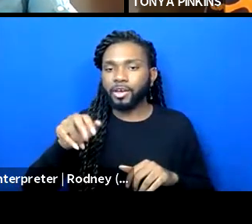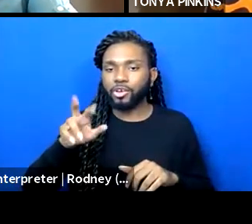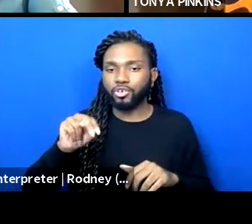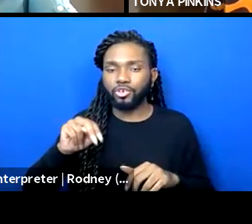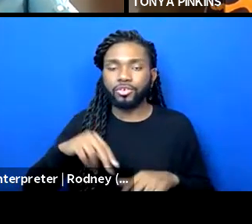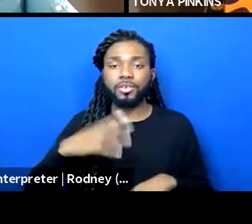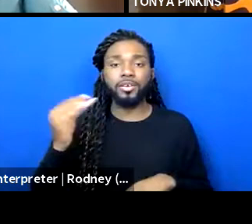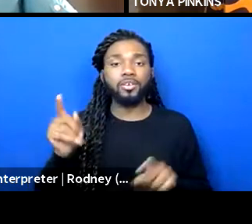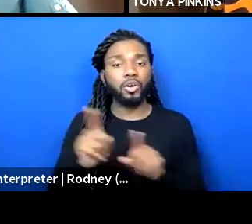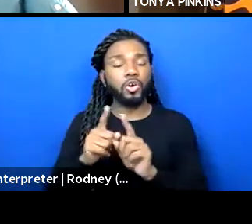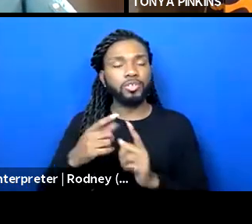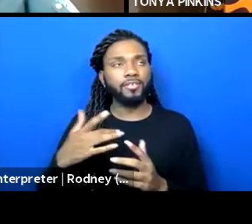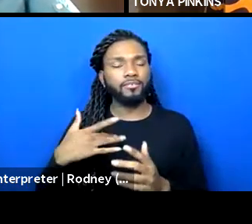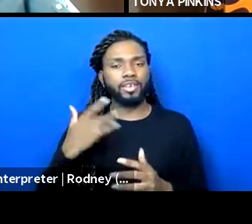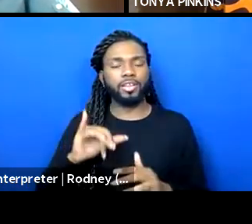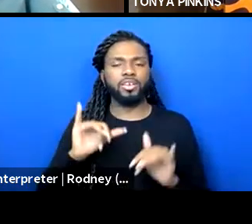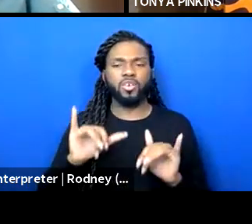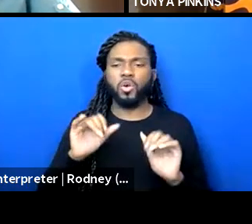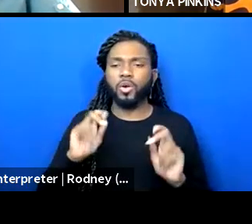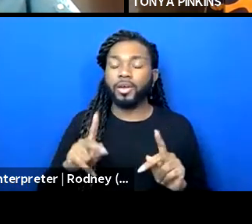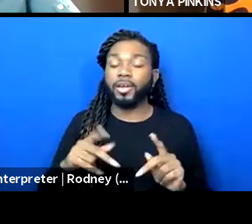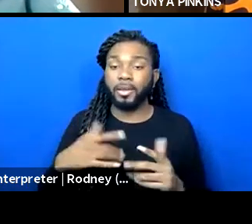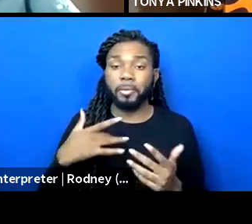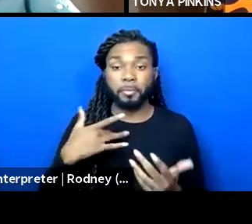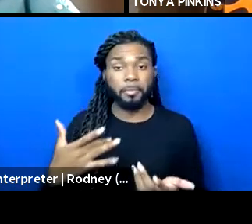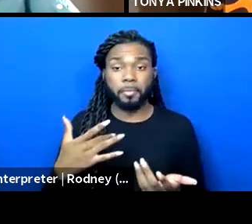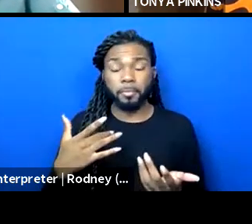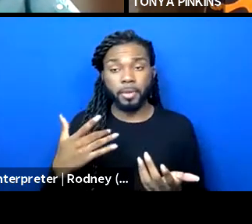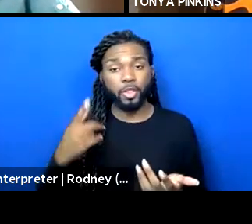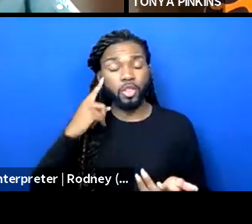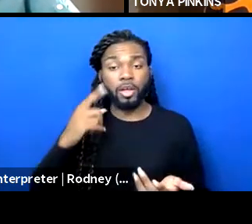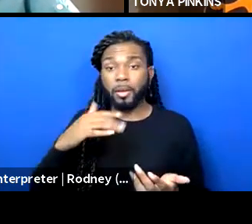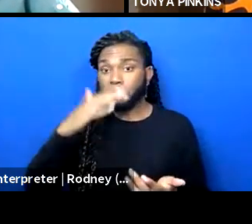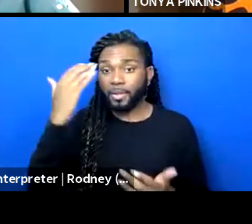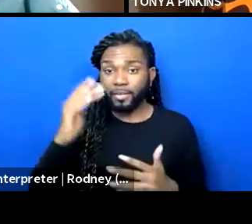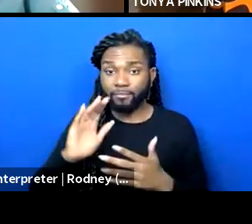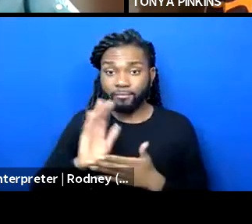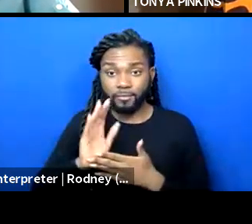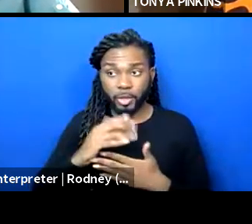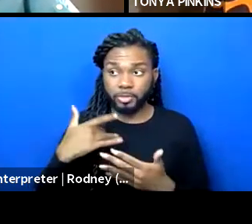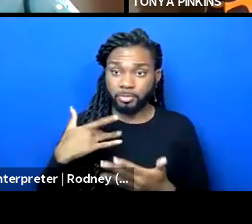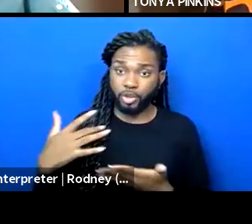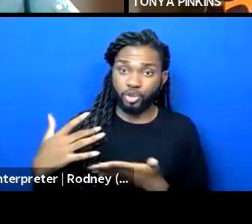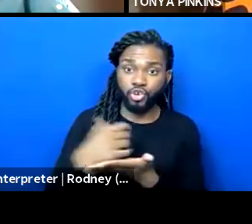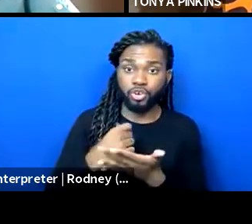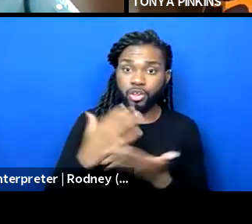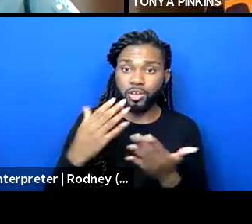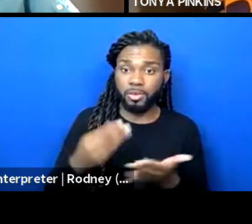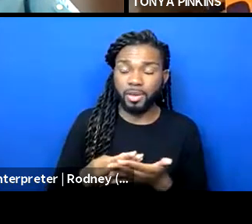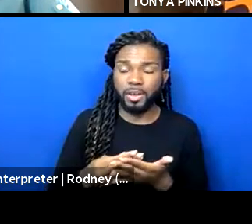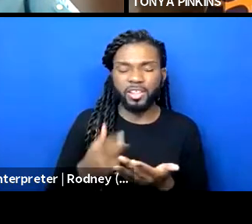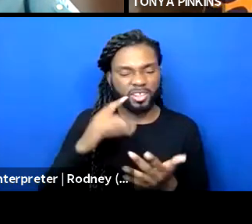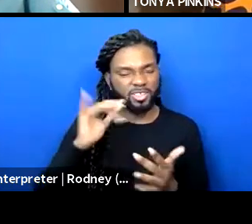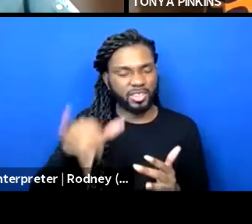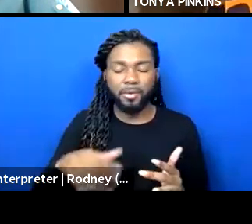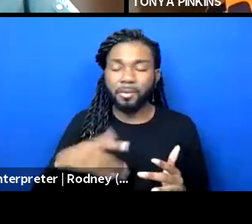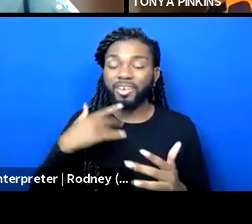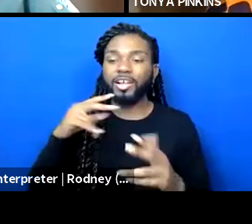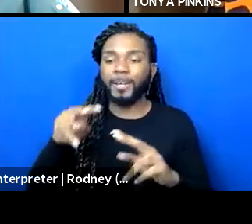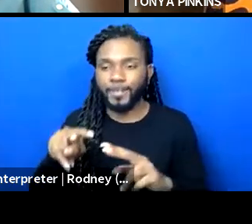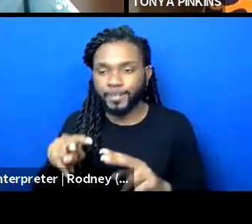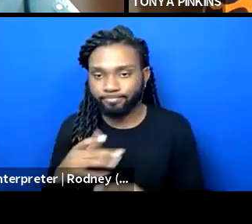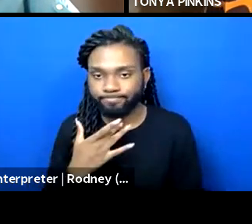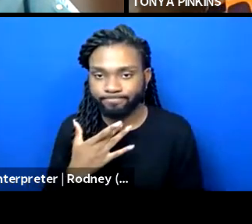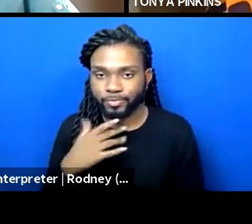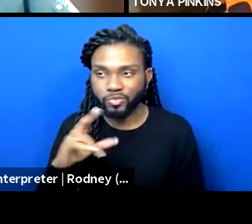initially I was like, oh, so it's just that Black films don't make a lot of money. Wrong again. So every time I'm thinking, well, I have the answer. I figured it